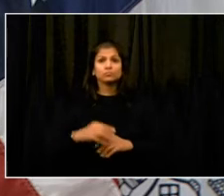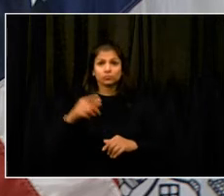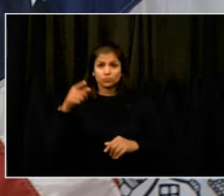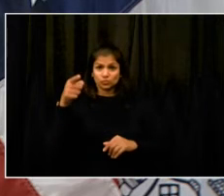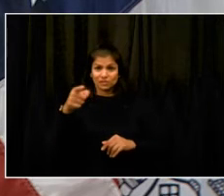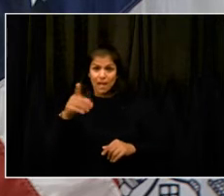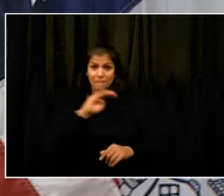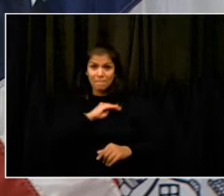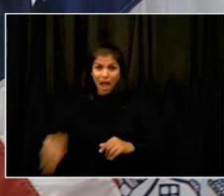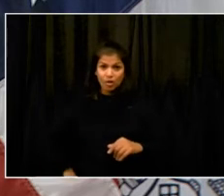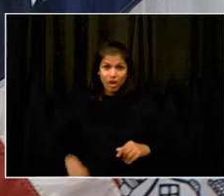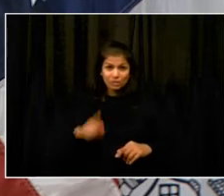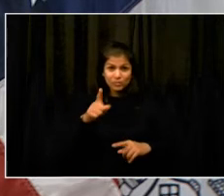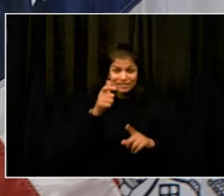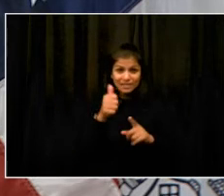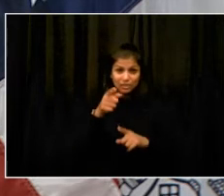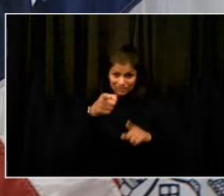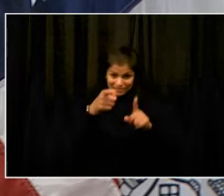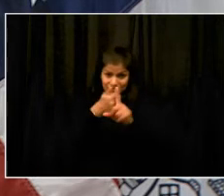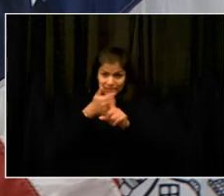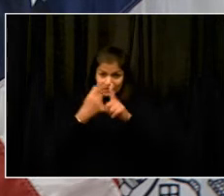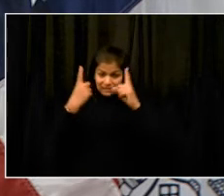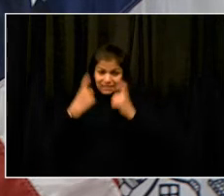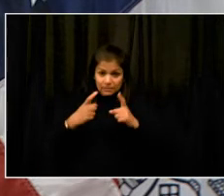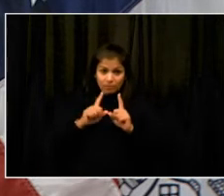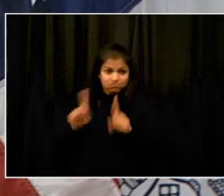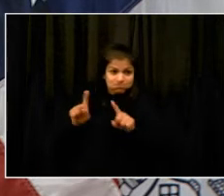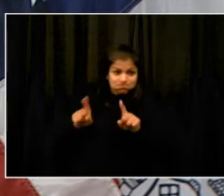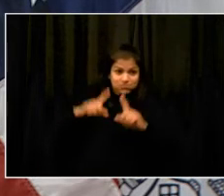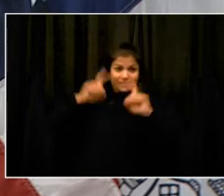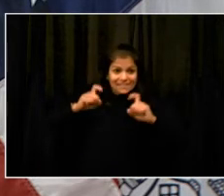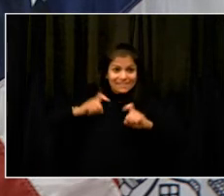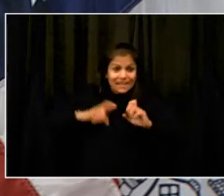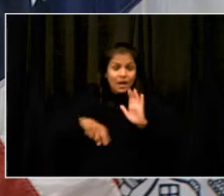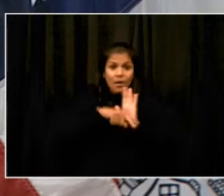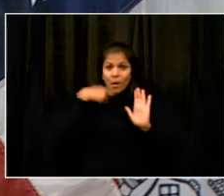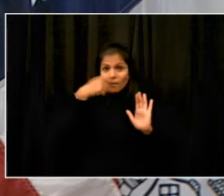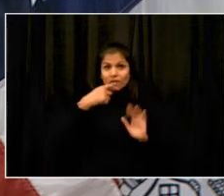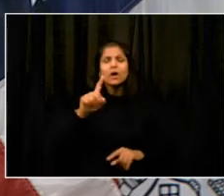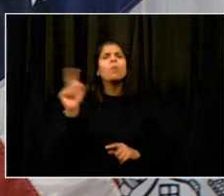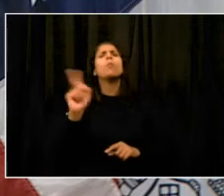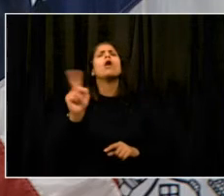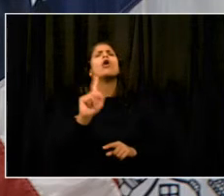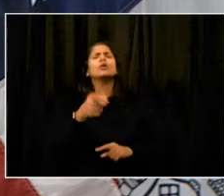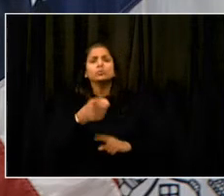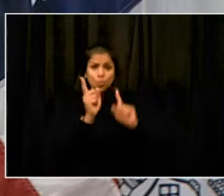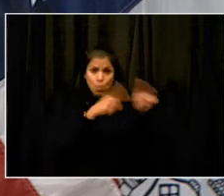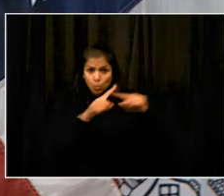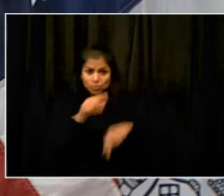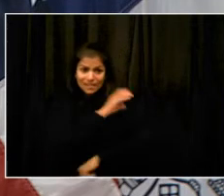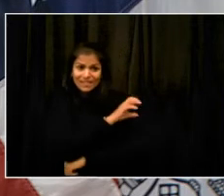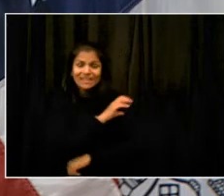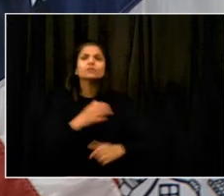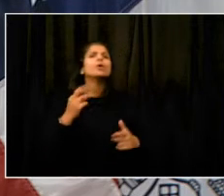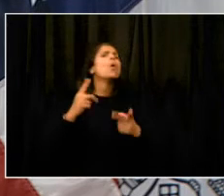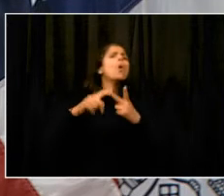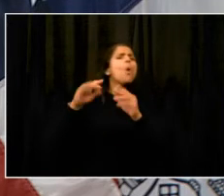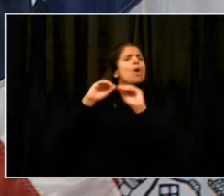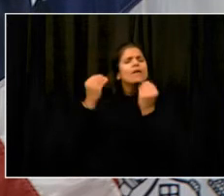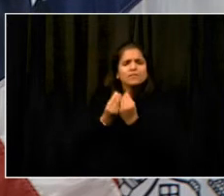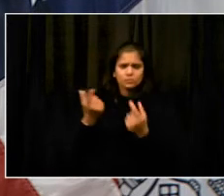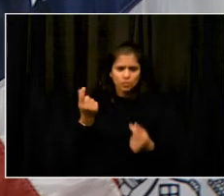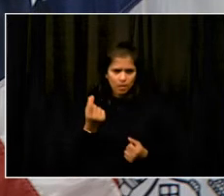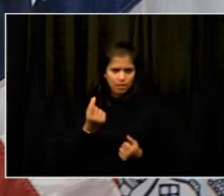At a clinic, a hospital, in your office, or how does it work? I get tested typically at a health and hospitals